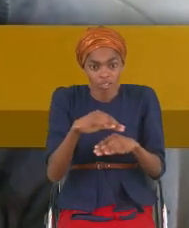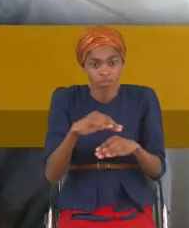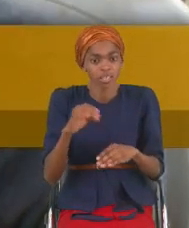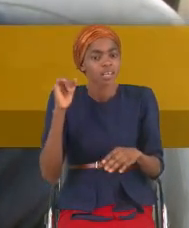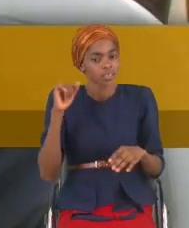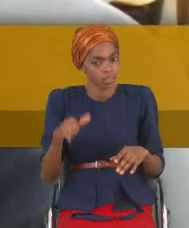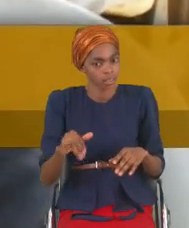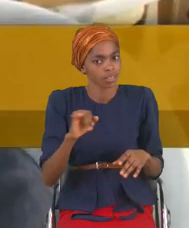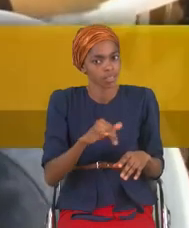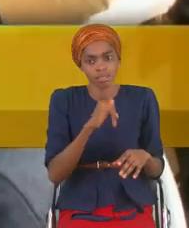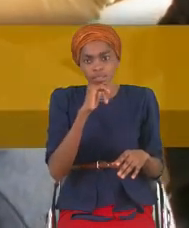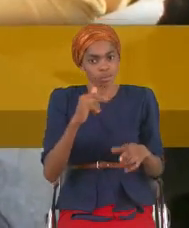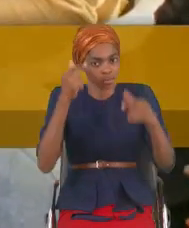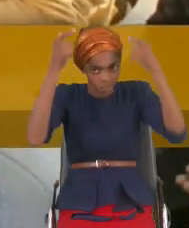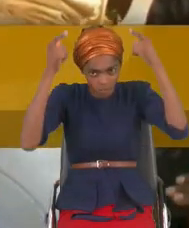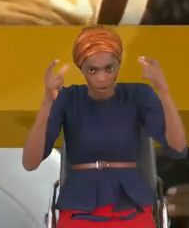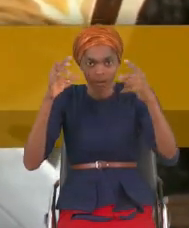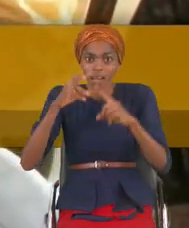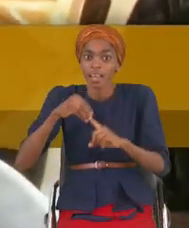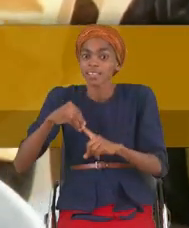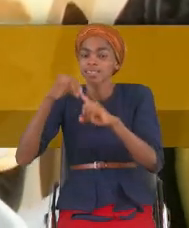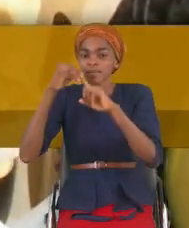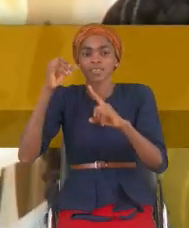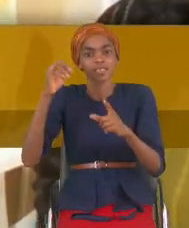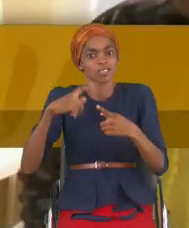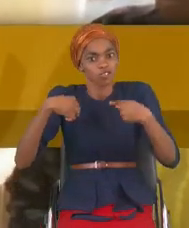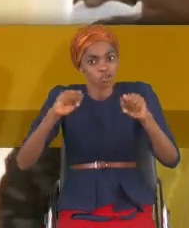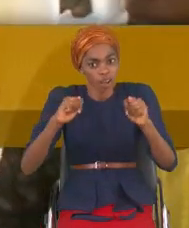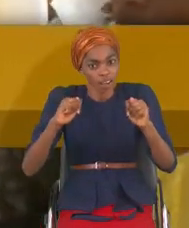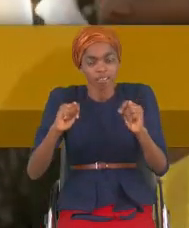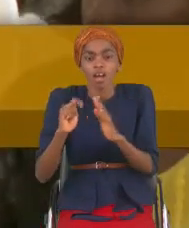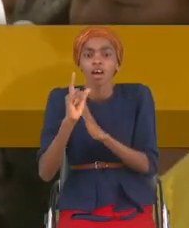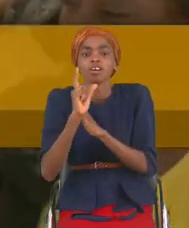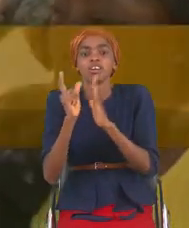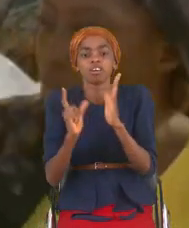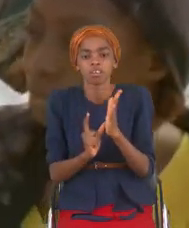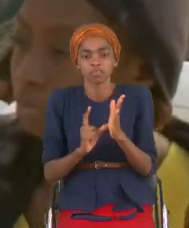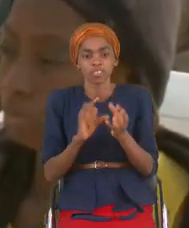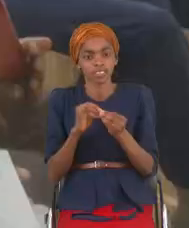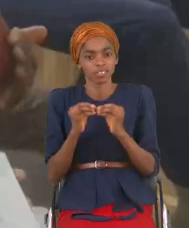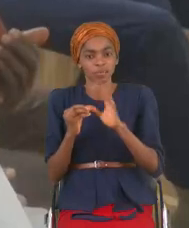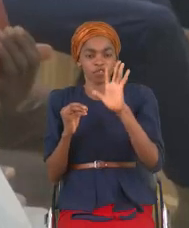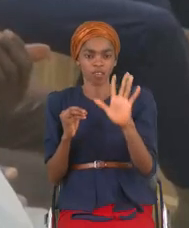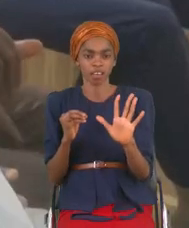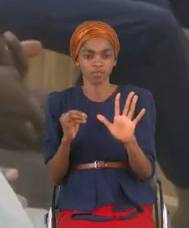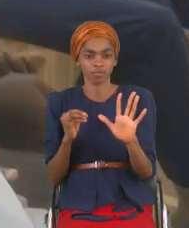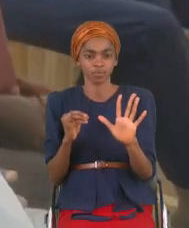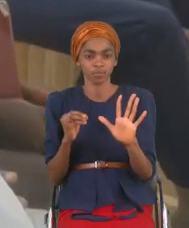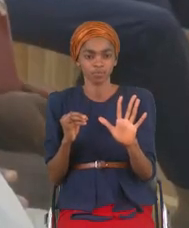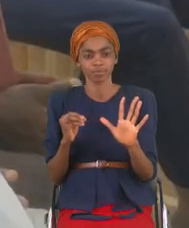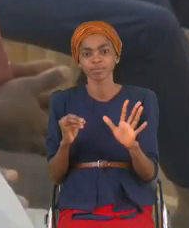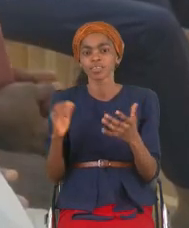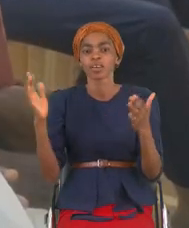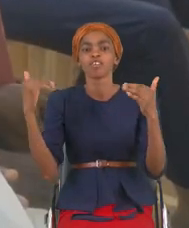not crowd accepts a strive love for him number five possession